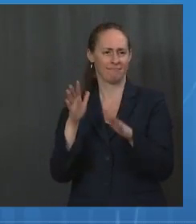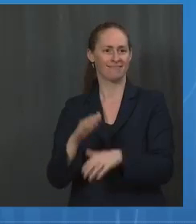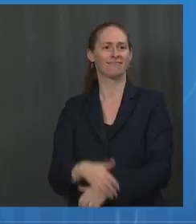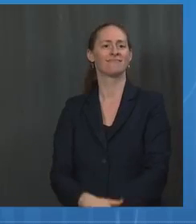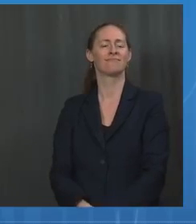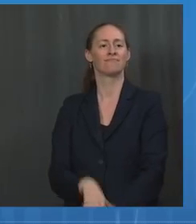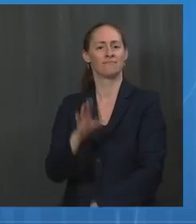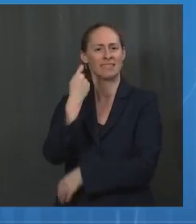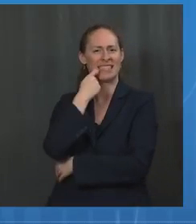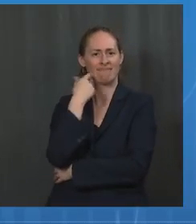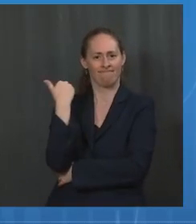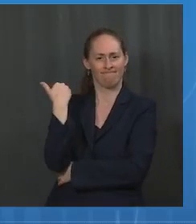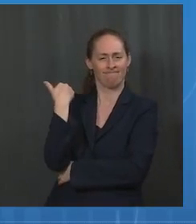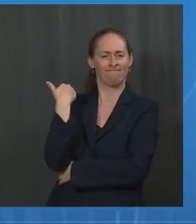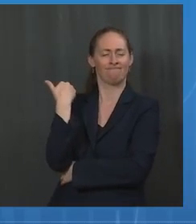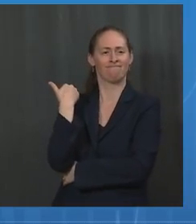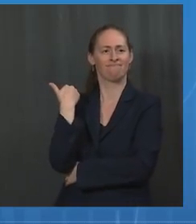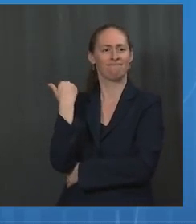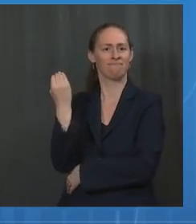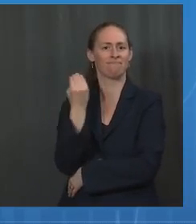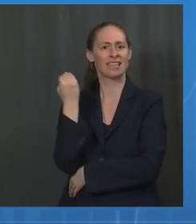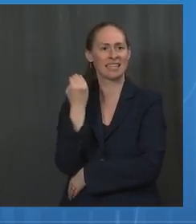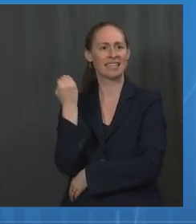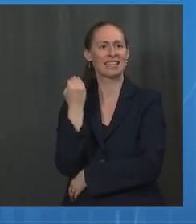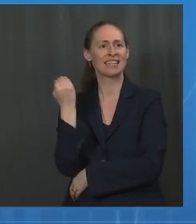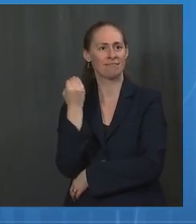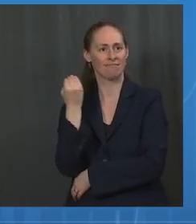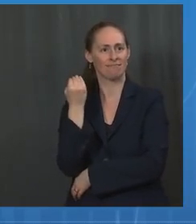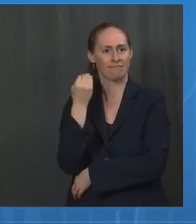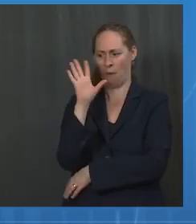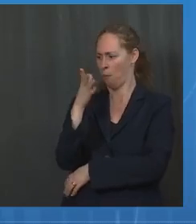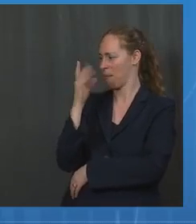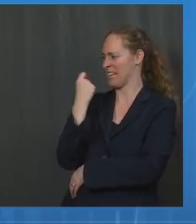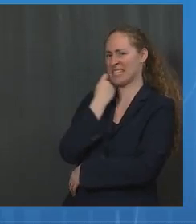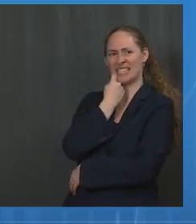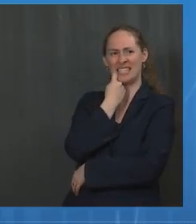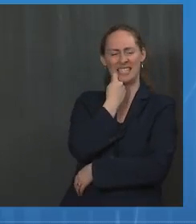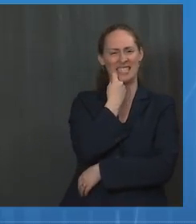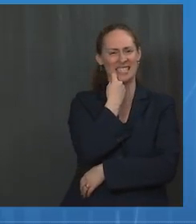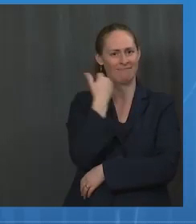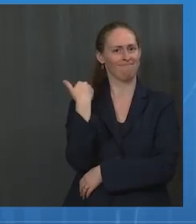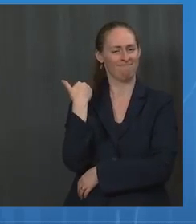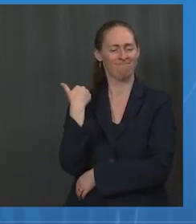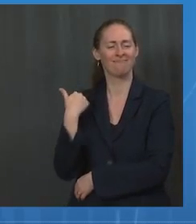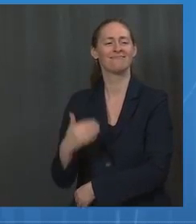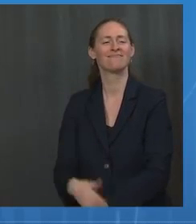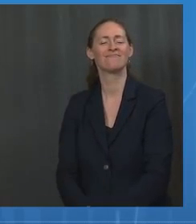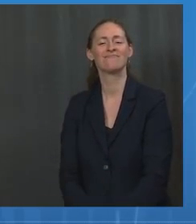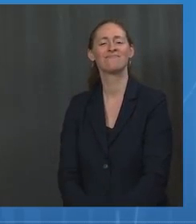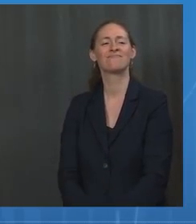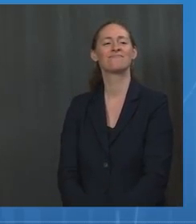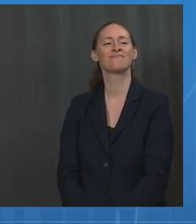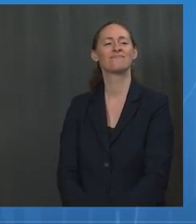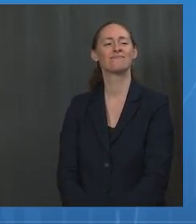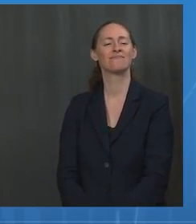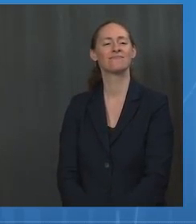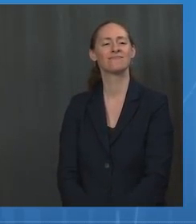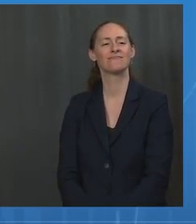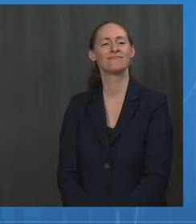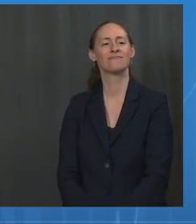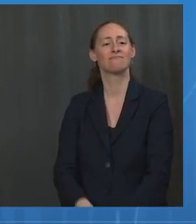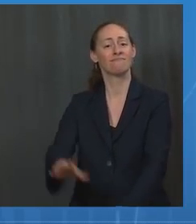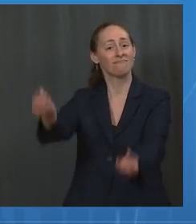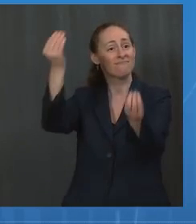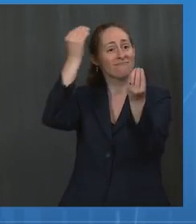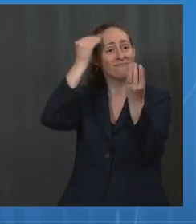23rd of this year, just a few days ago. Vaccine continues to be available under an